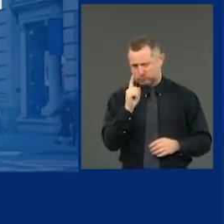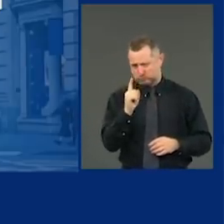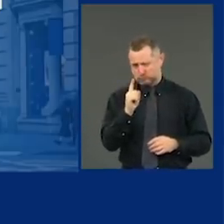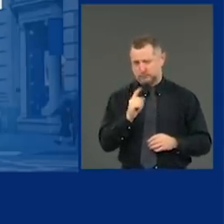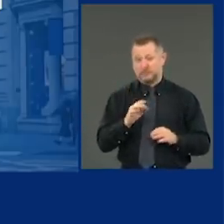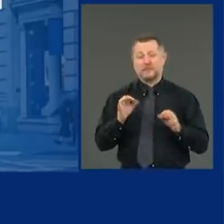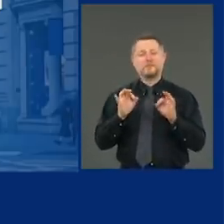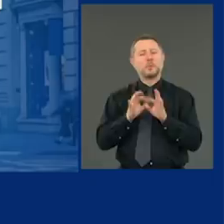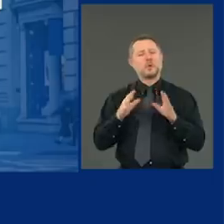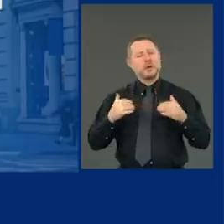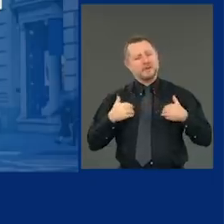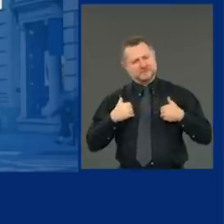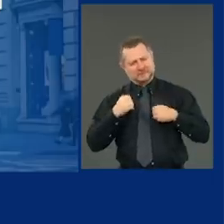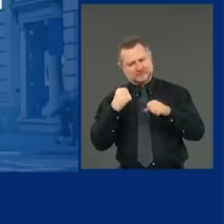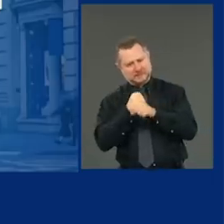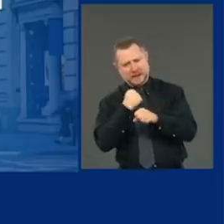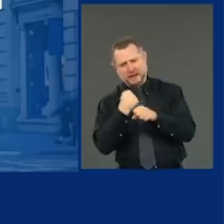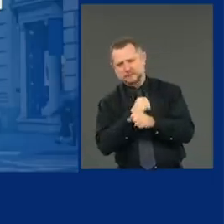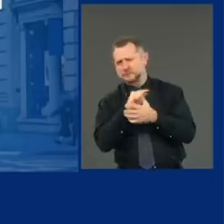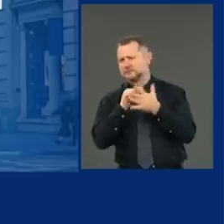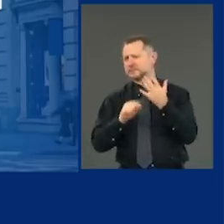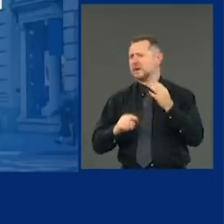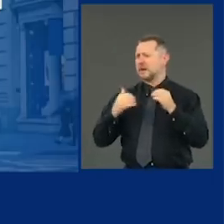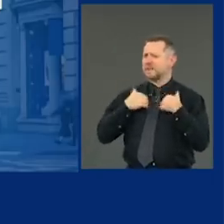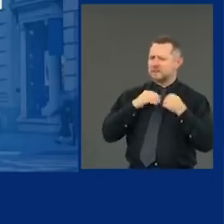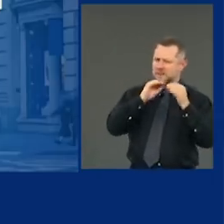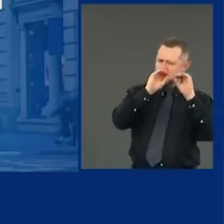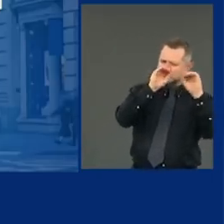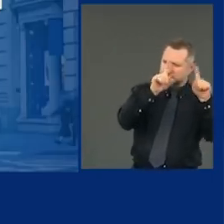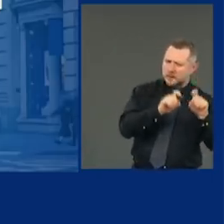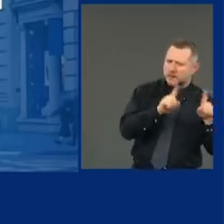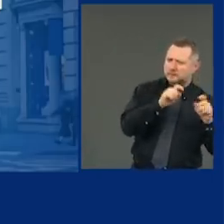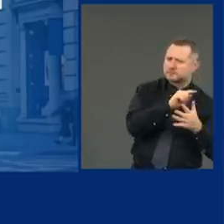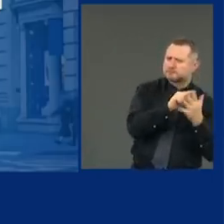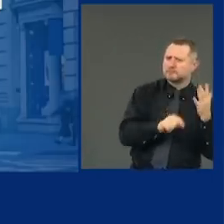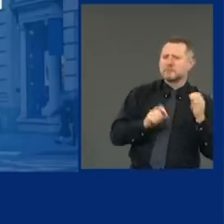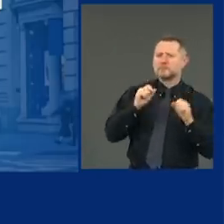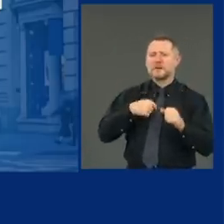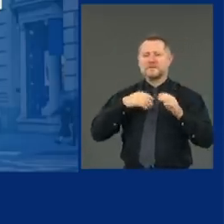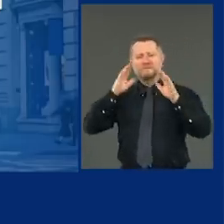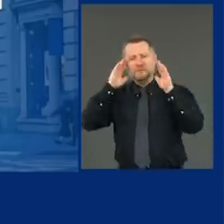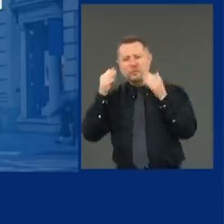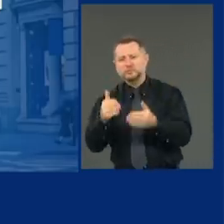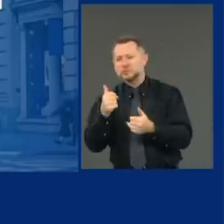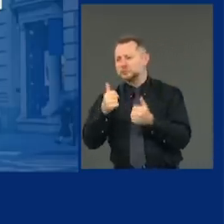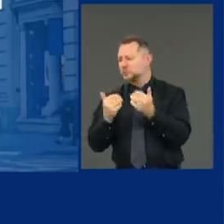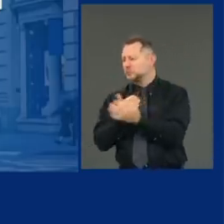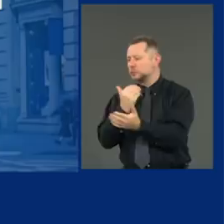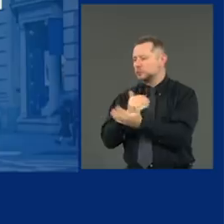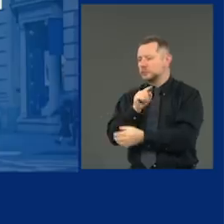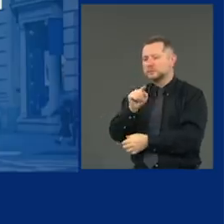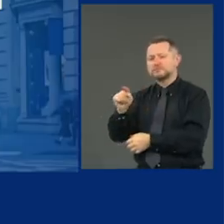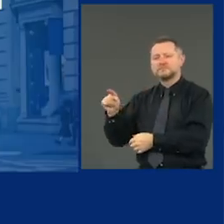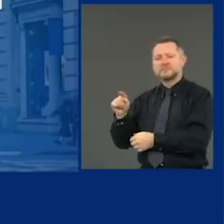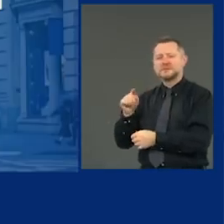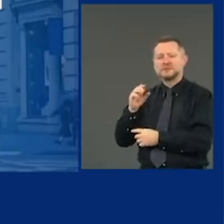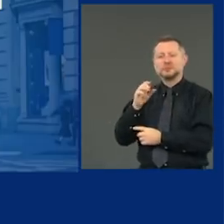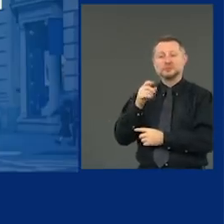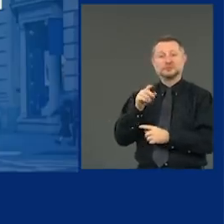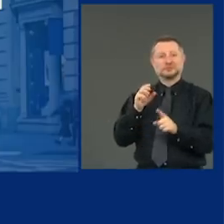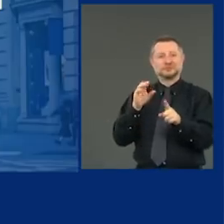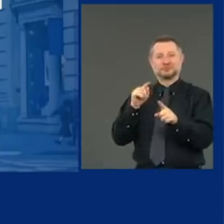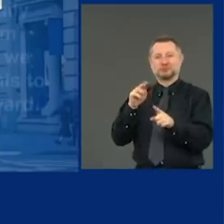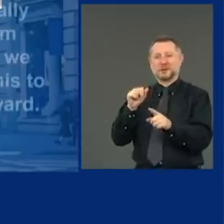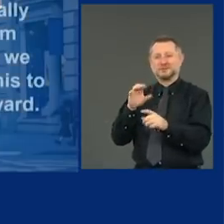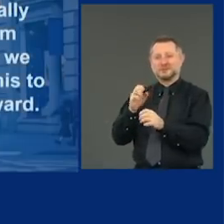have tests. We can focus on the new cases in New York City. Where are those